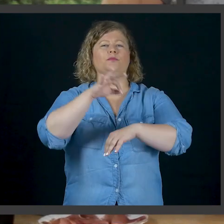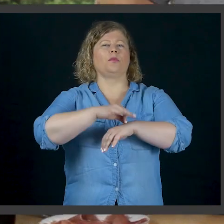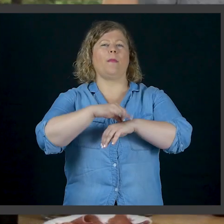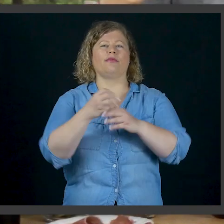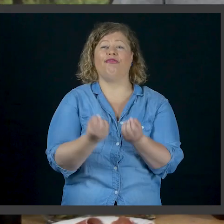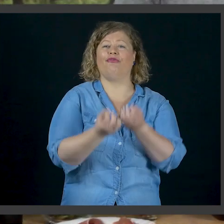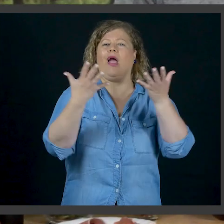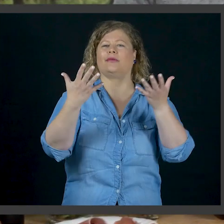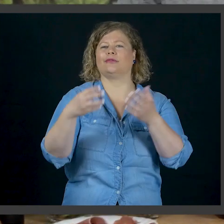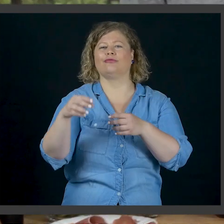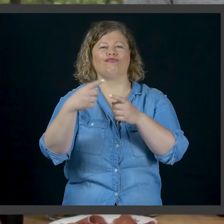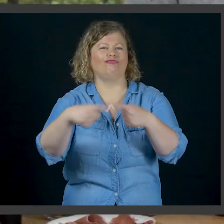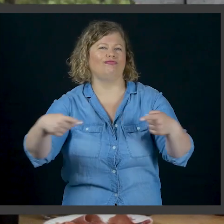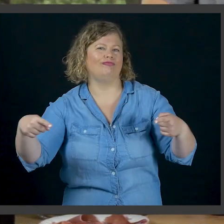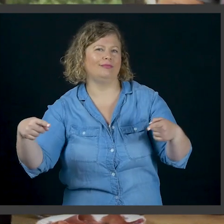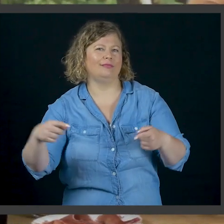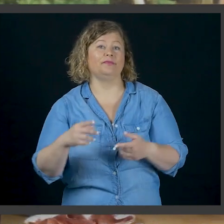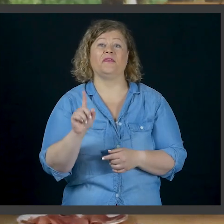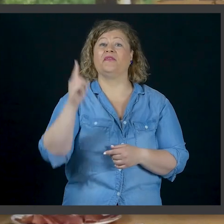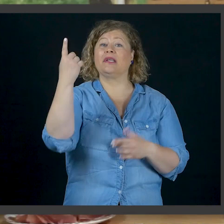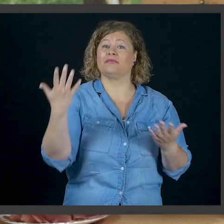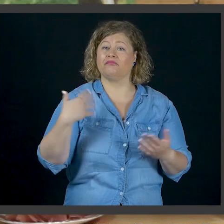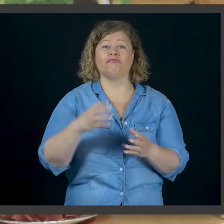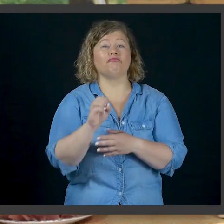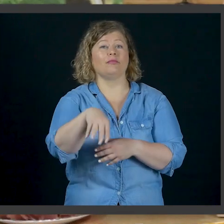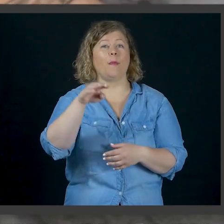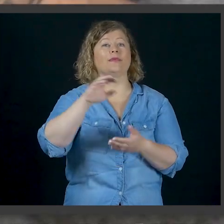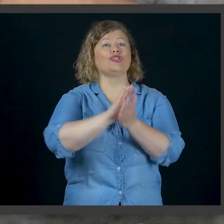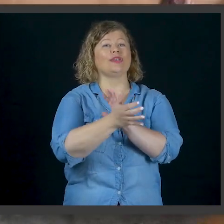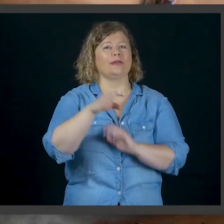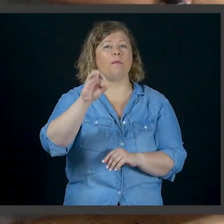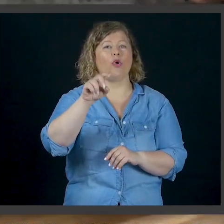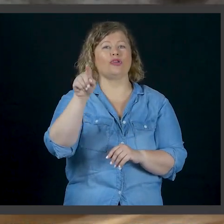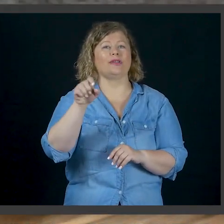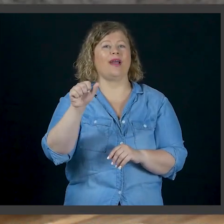with fresh ingredients. So, at the first one, I will add some mozzarella.